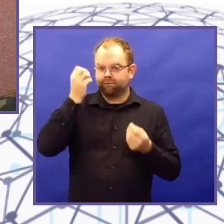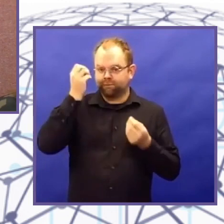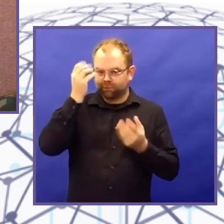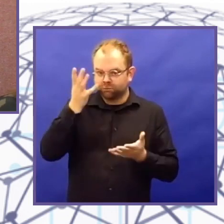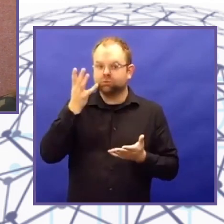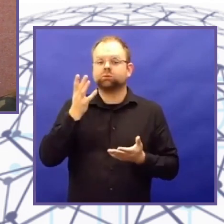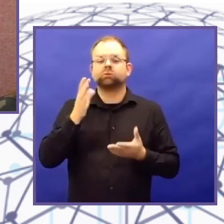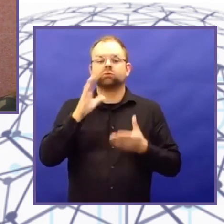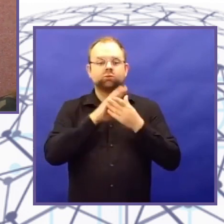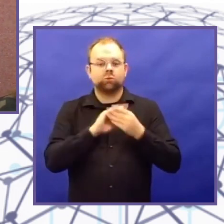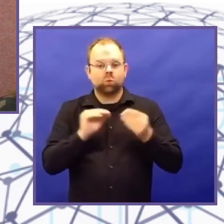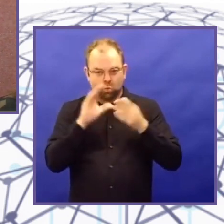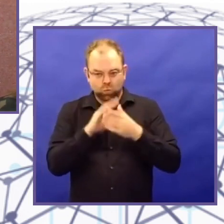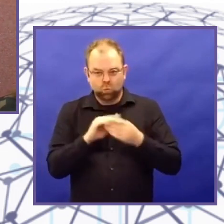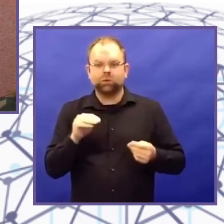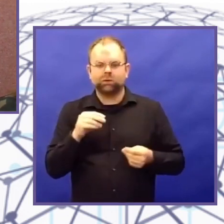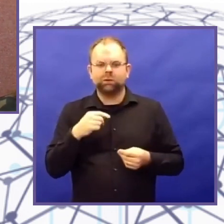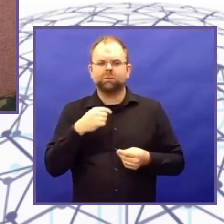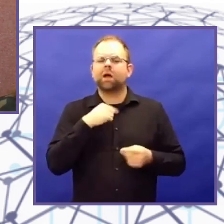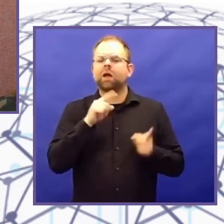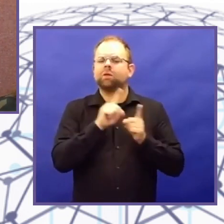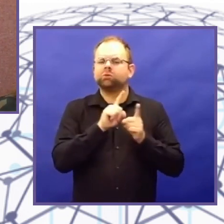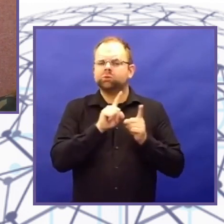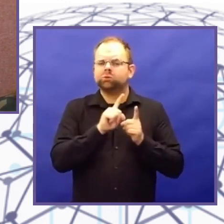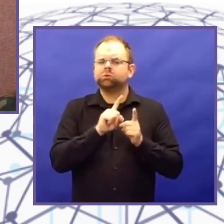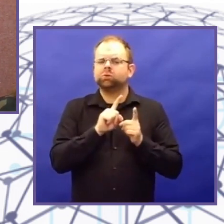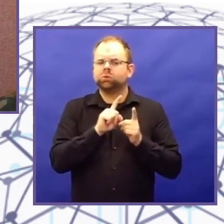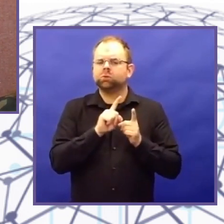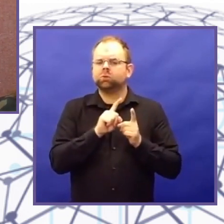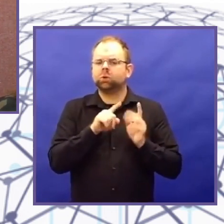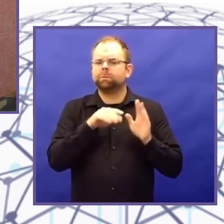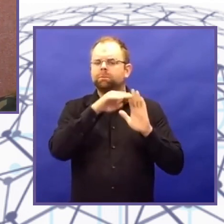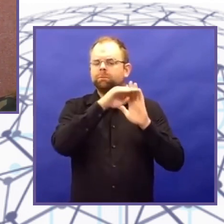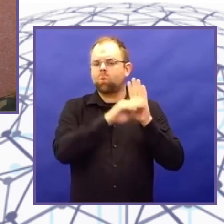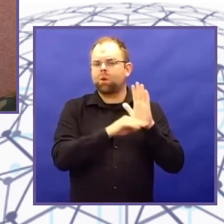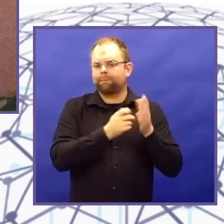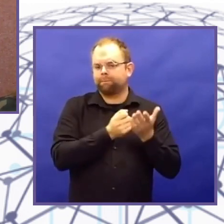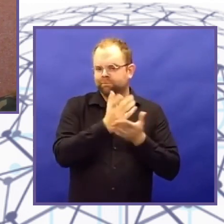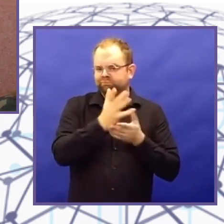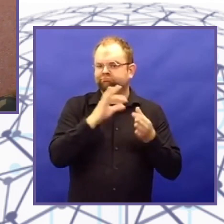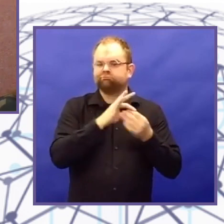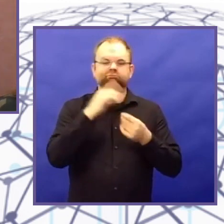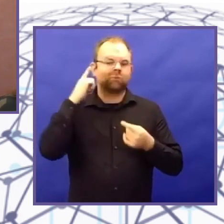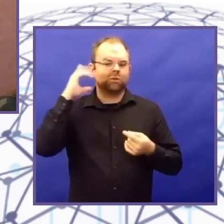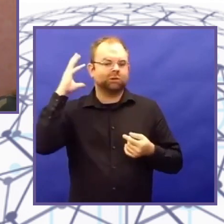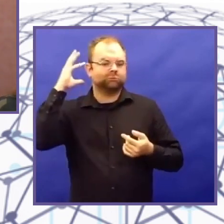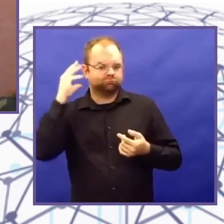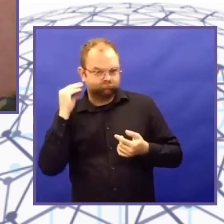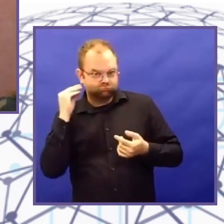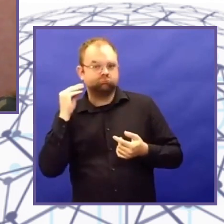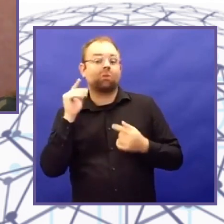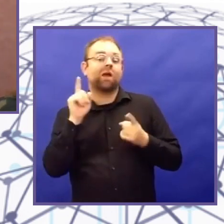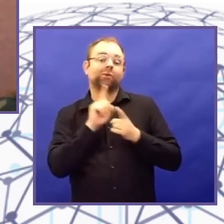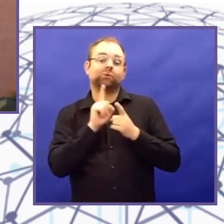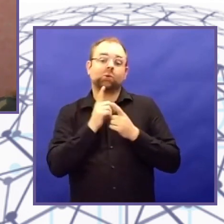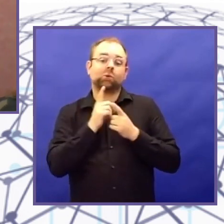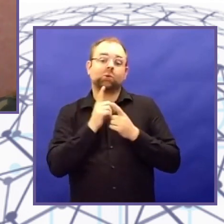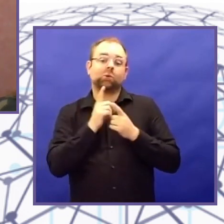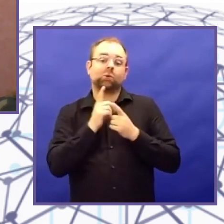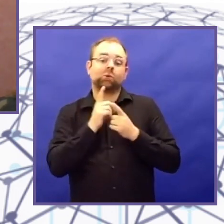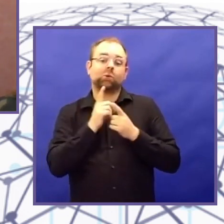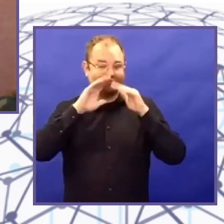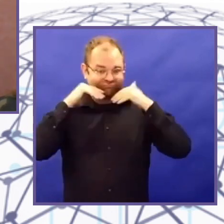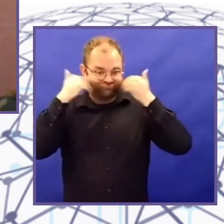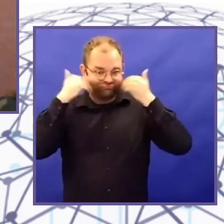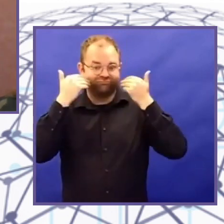the focus, obviously, what I'm going to share with you is around hearing assistive technology and what works.